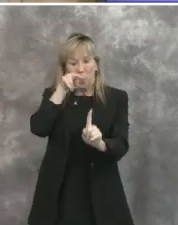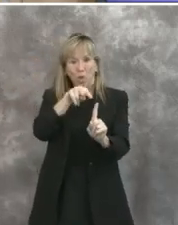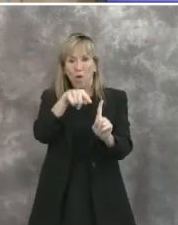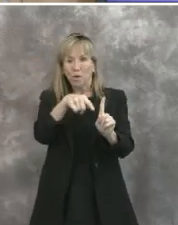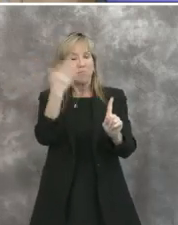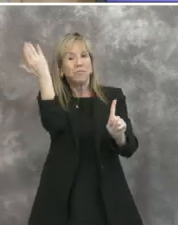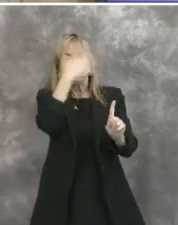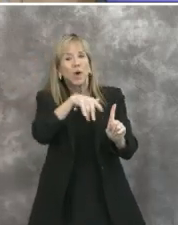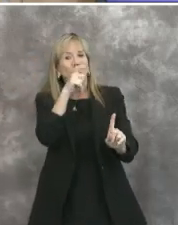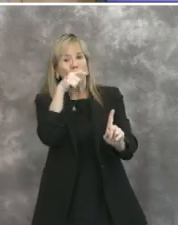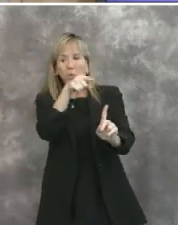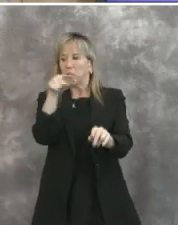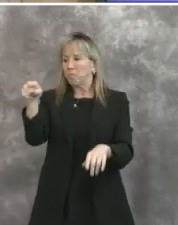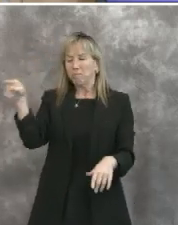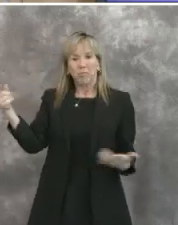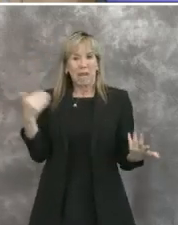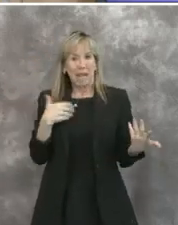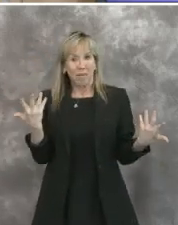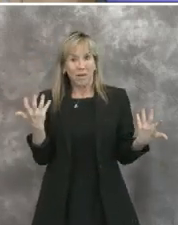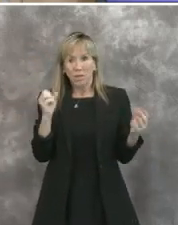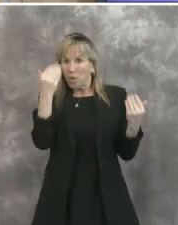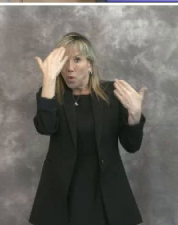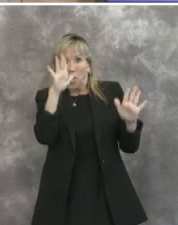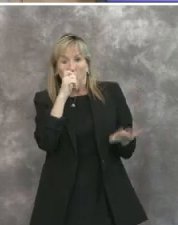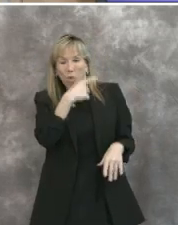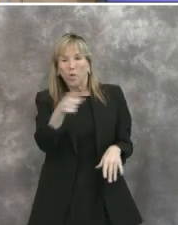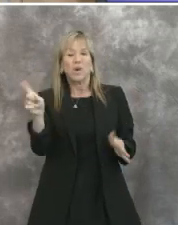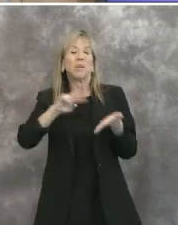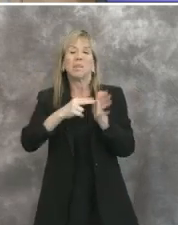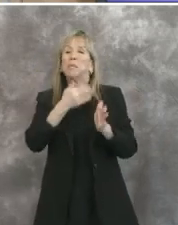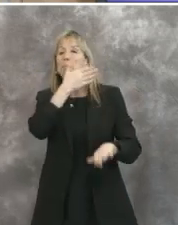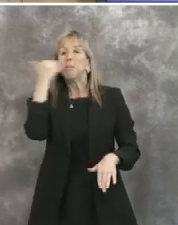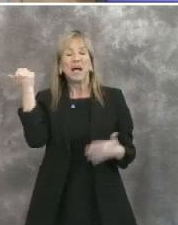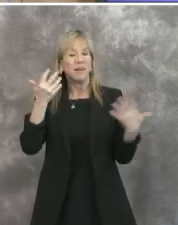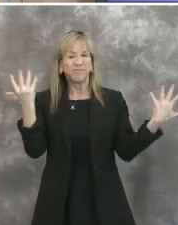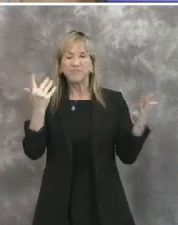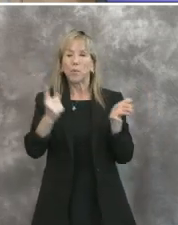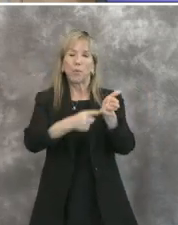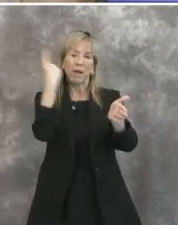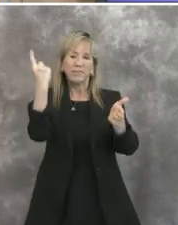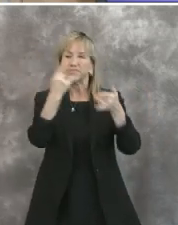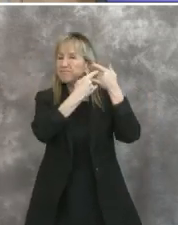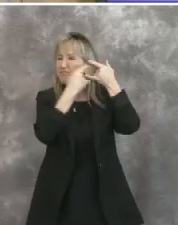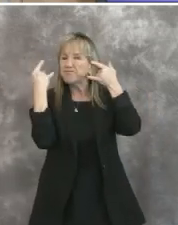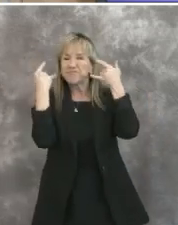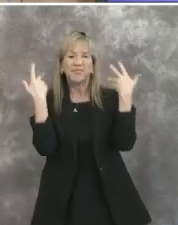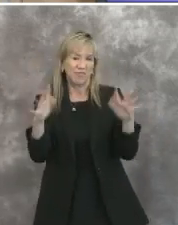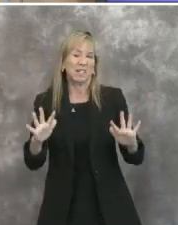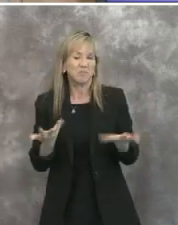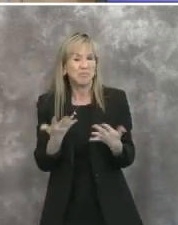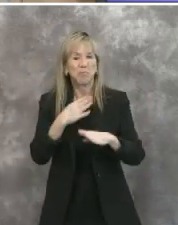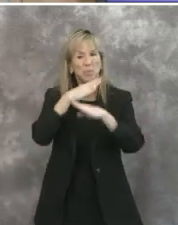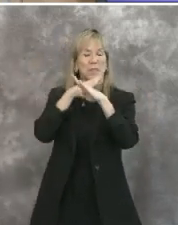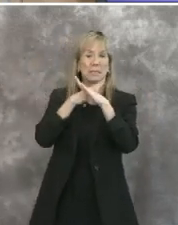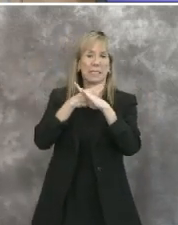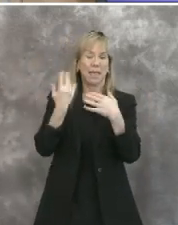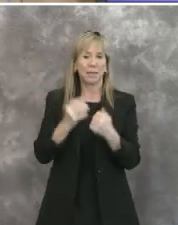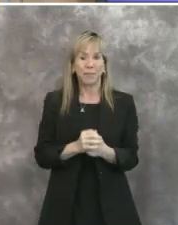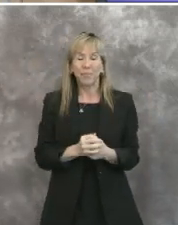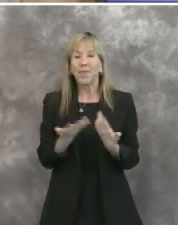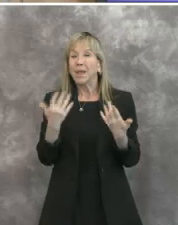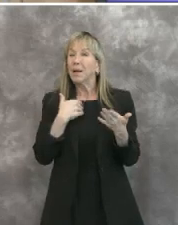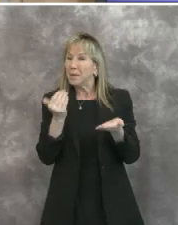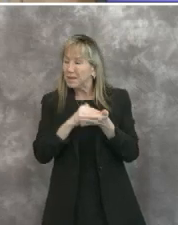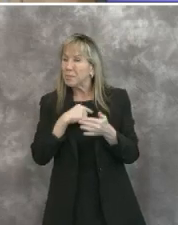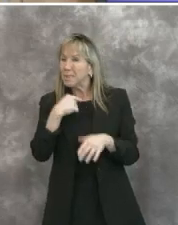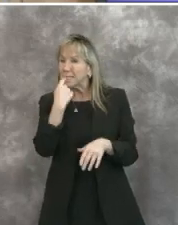for everyone to wear a facial covering. I can't emphasize enough that until there is a vaccine,